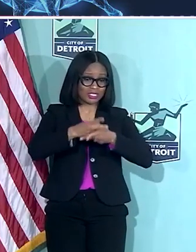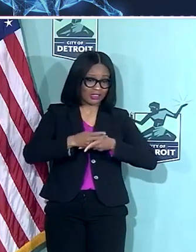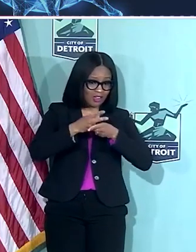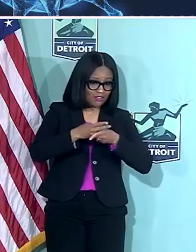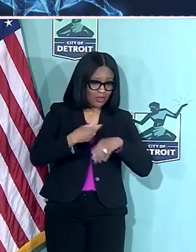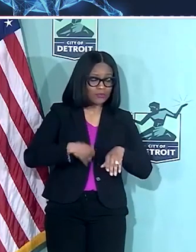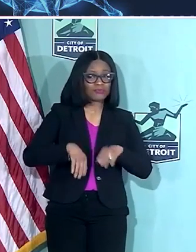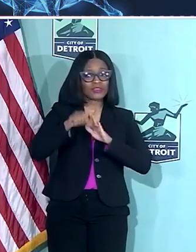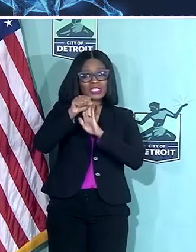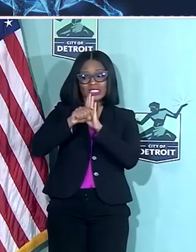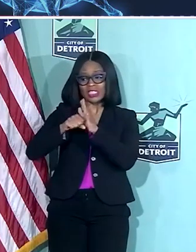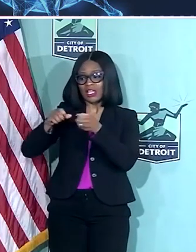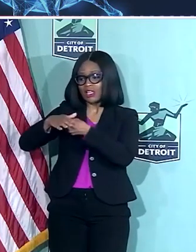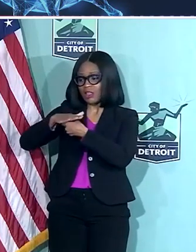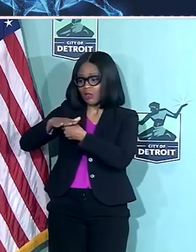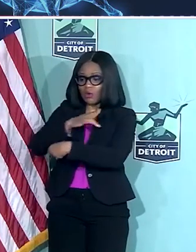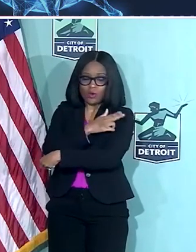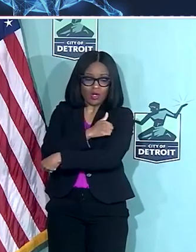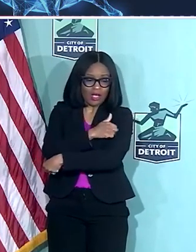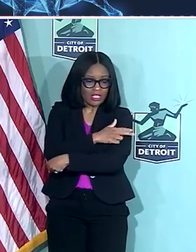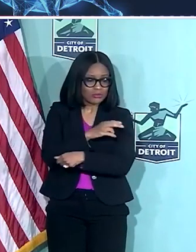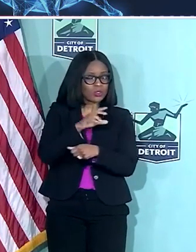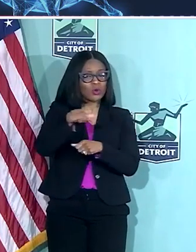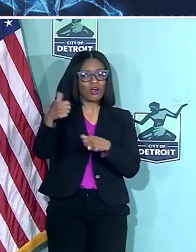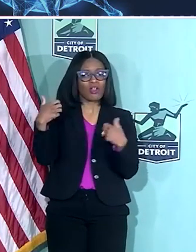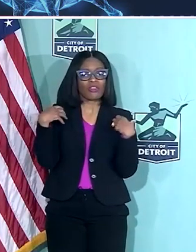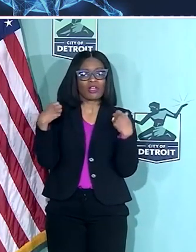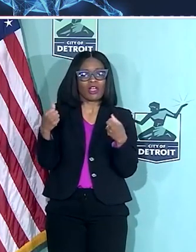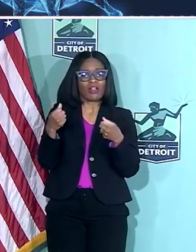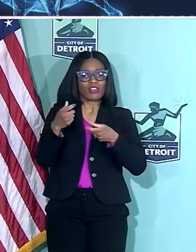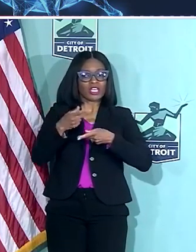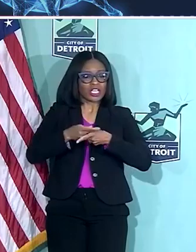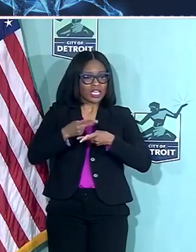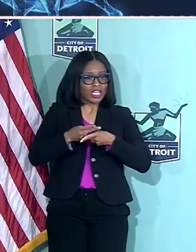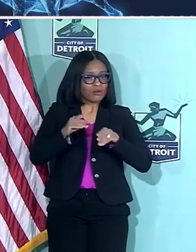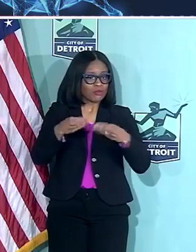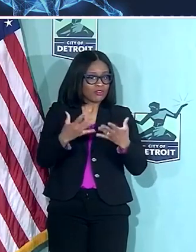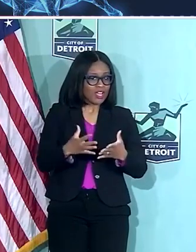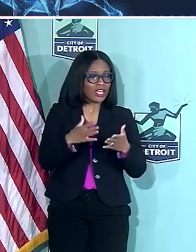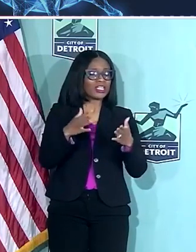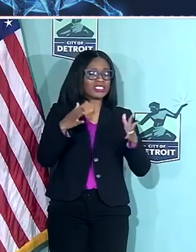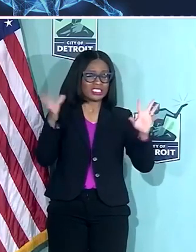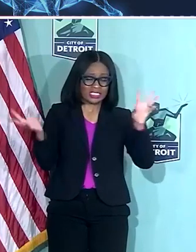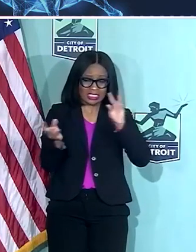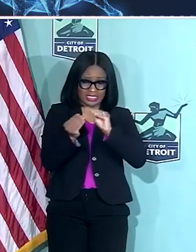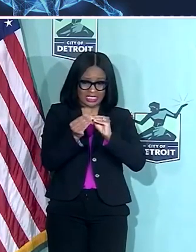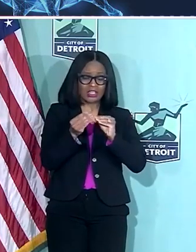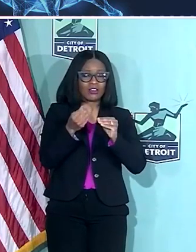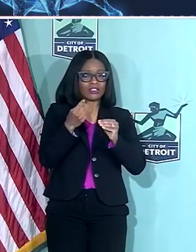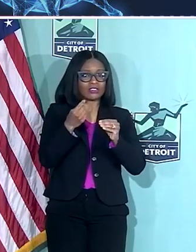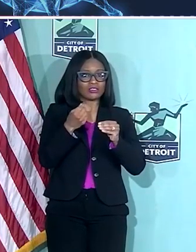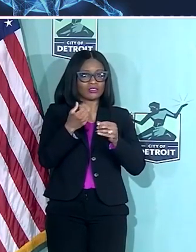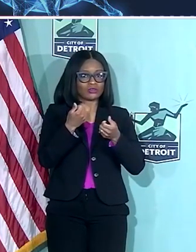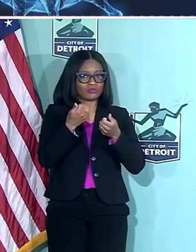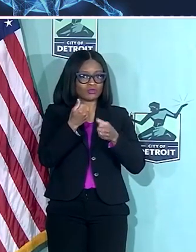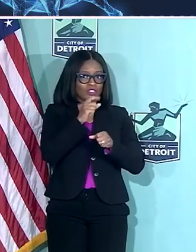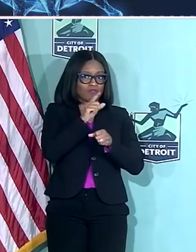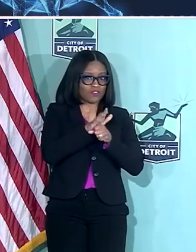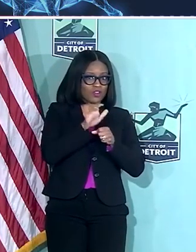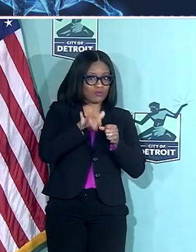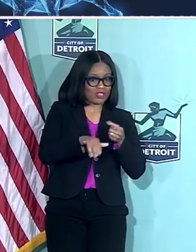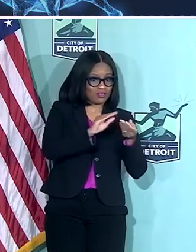local hospitals, and other healthcare providers review and reconcile each death record to confirm these records are related